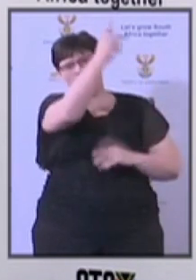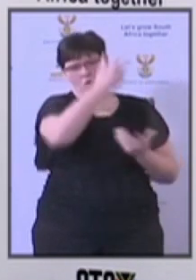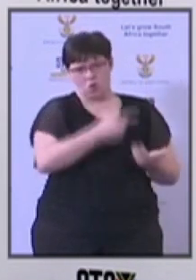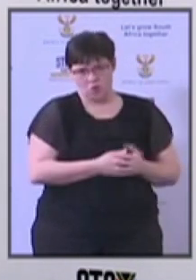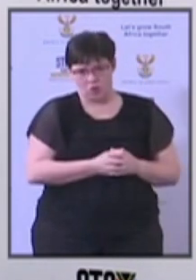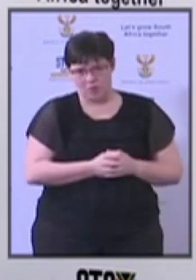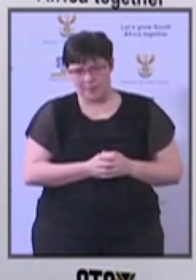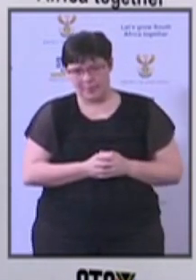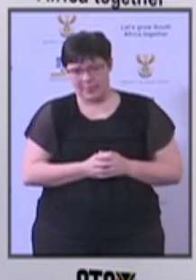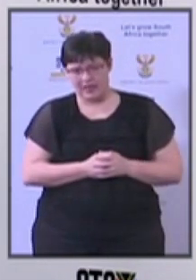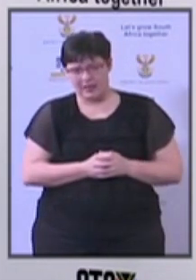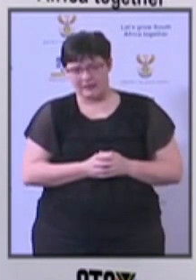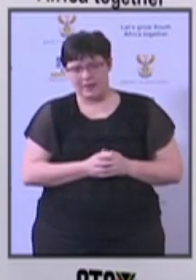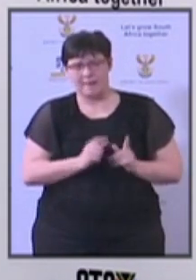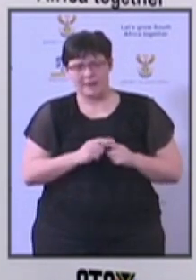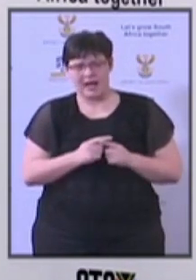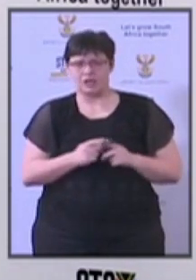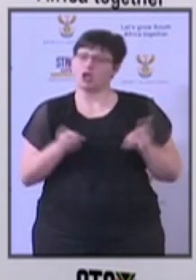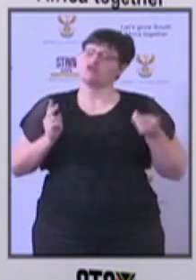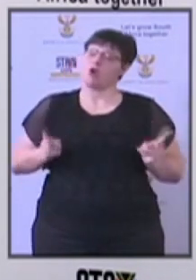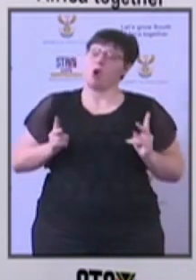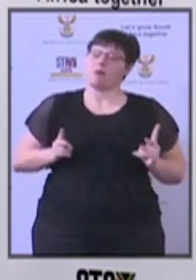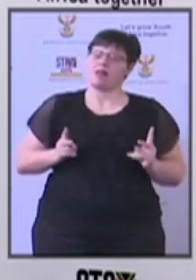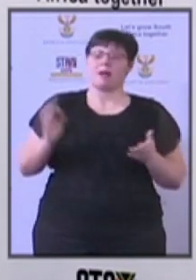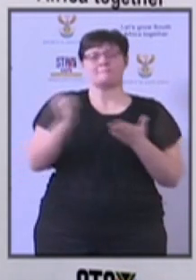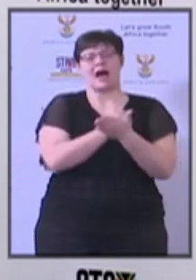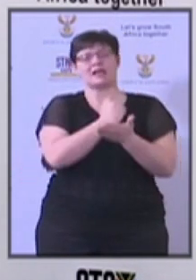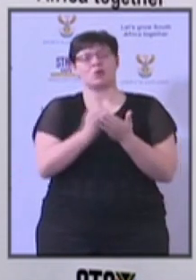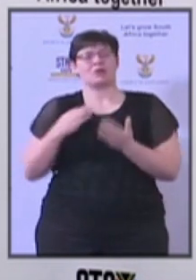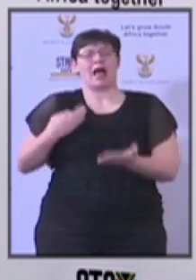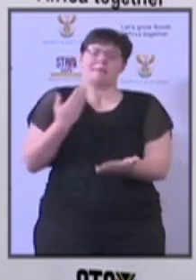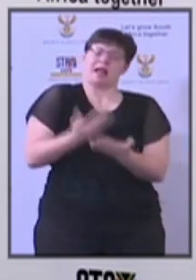reasons, etc., etc. But otherwise, we are not issuing passport